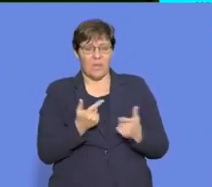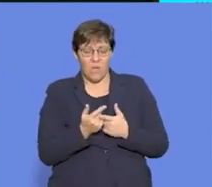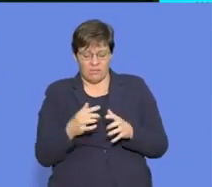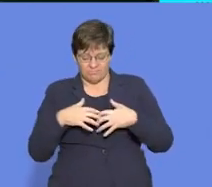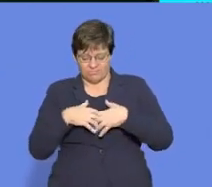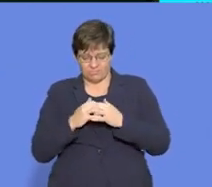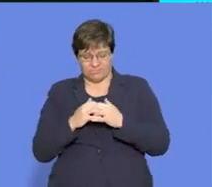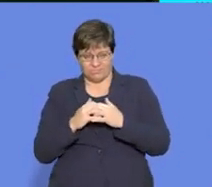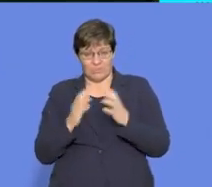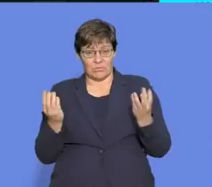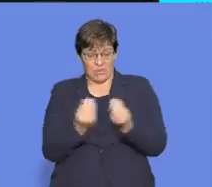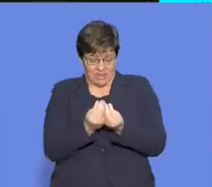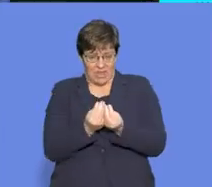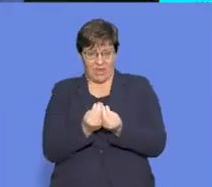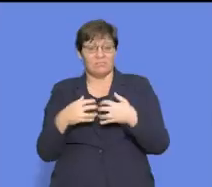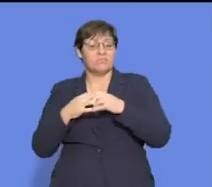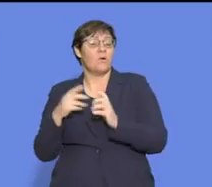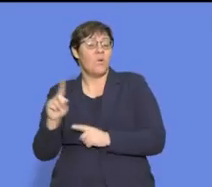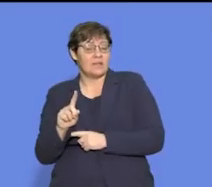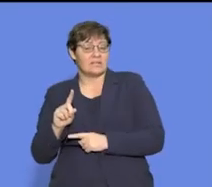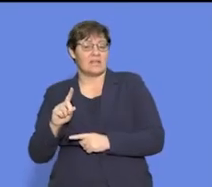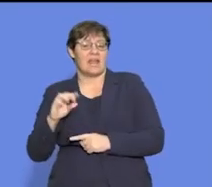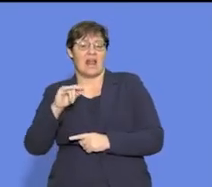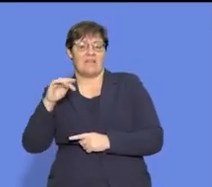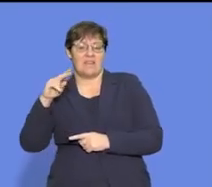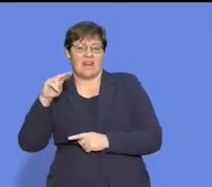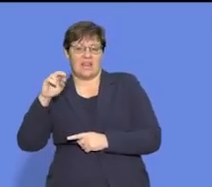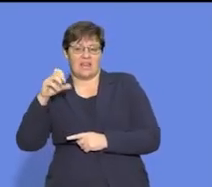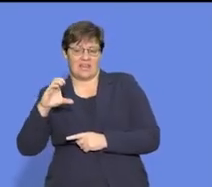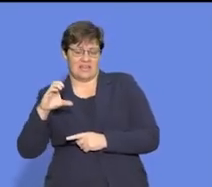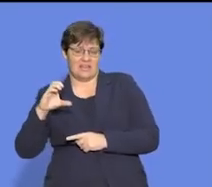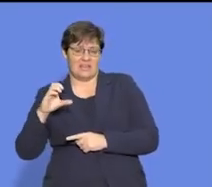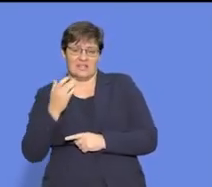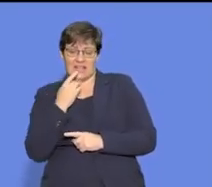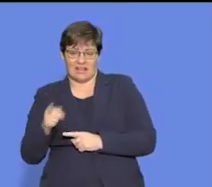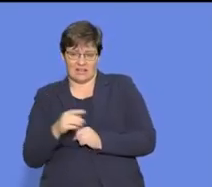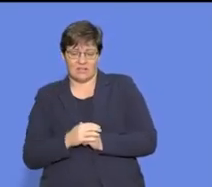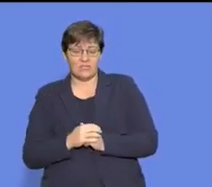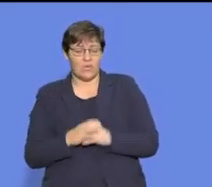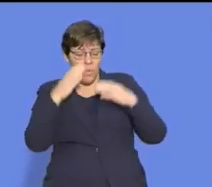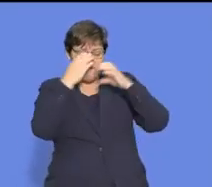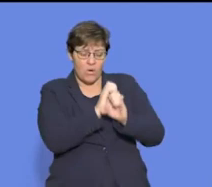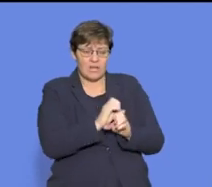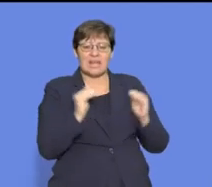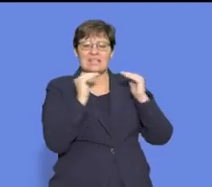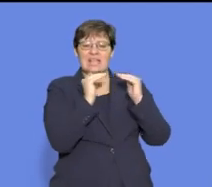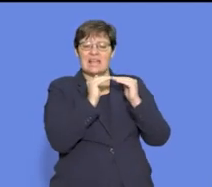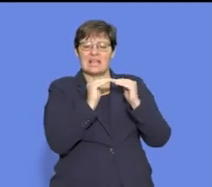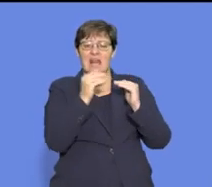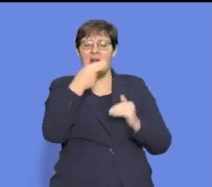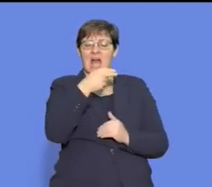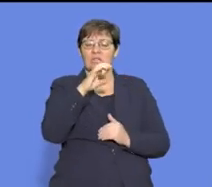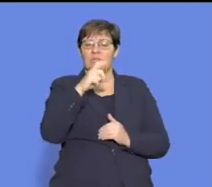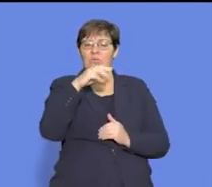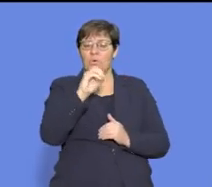together make a galvanic cell. So remember, this is our focus, and we're going to look at She, the